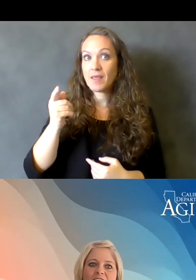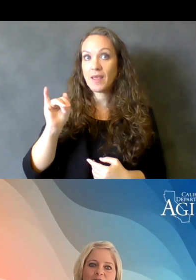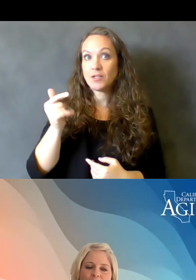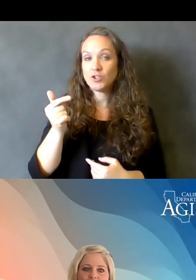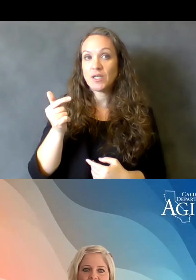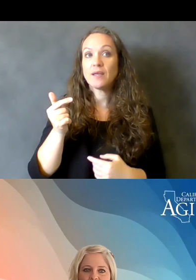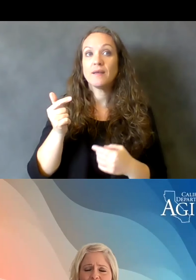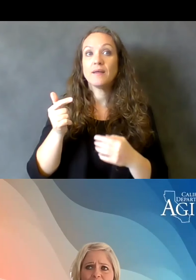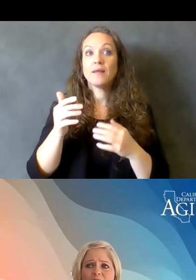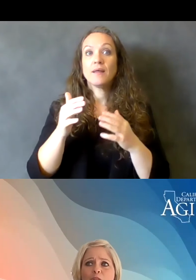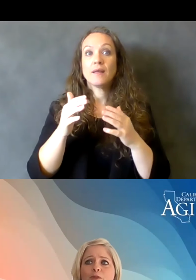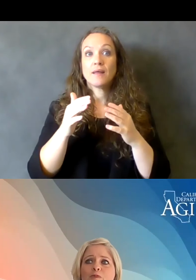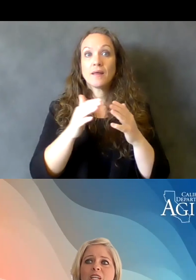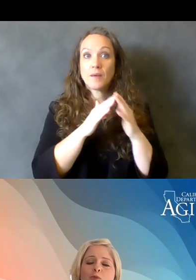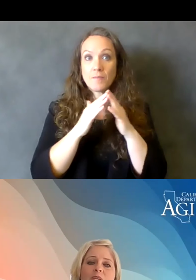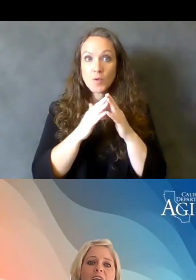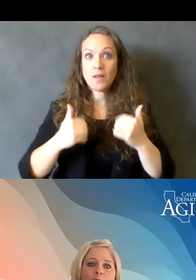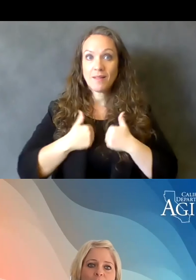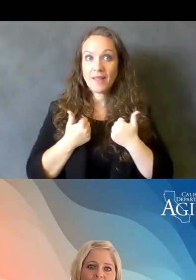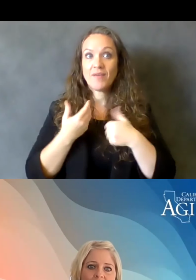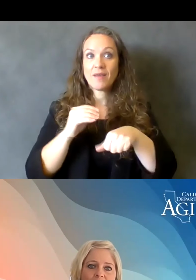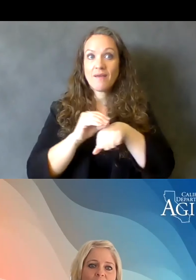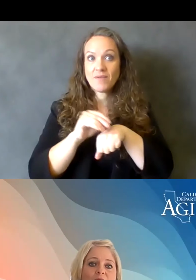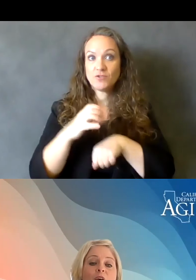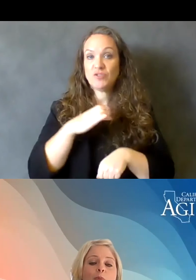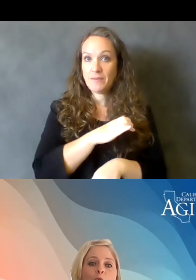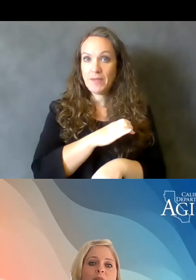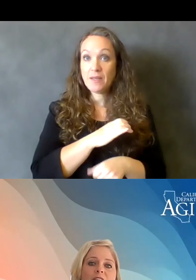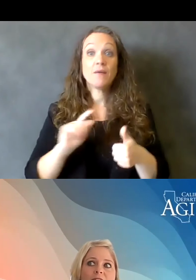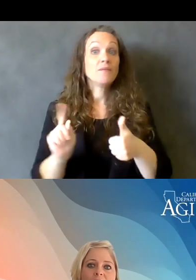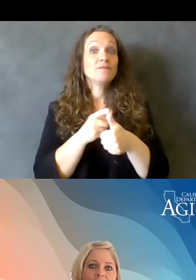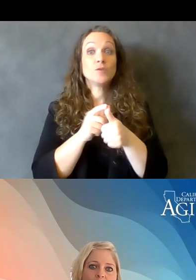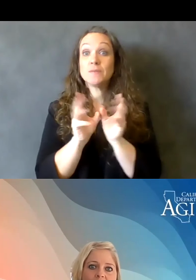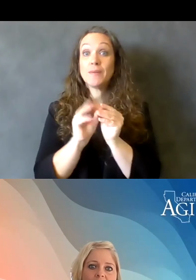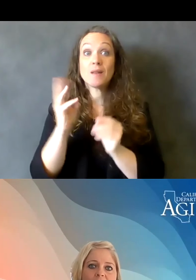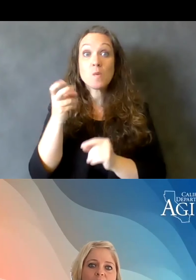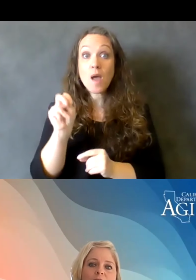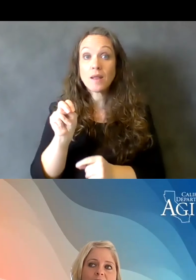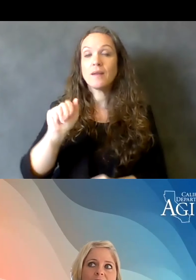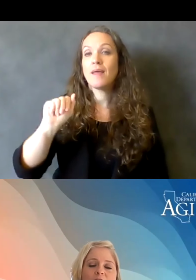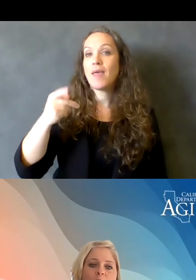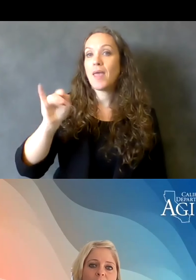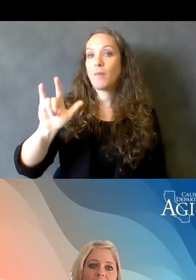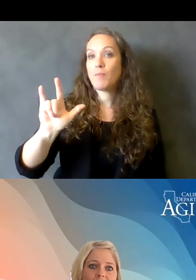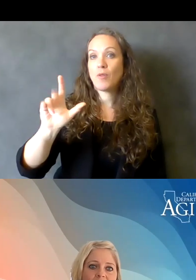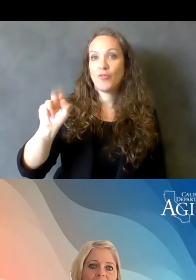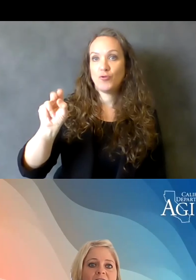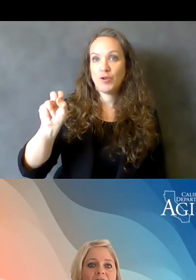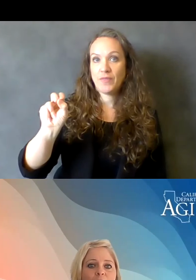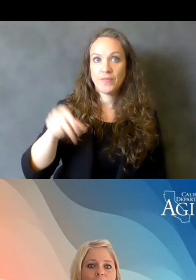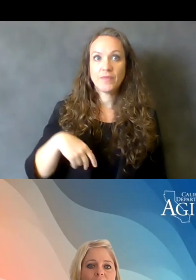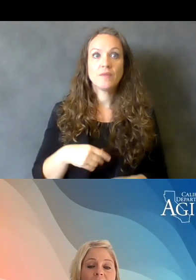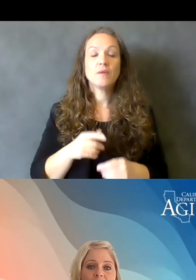Living Advisory Committee. The first meeting will be April 30th. The purpose of this committee is to advance community